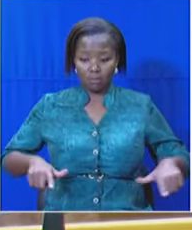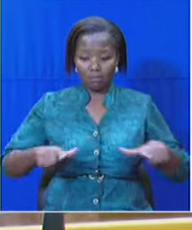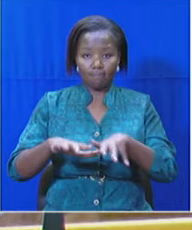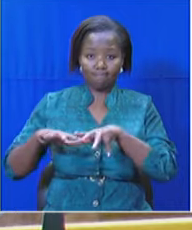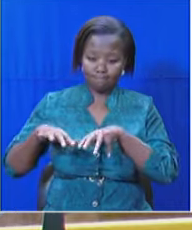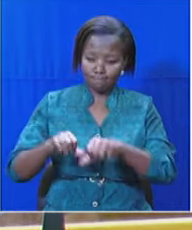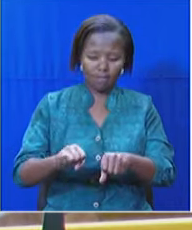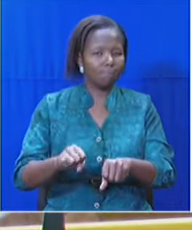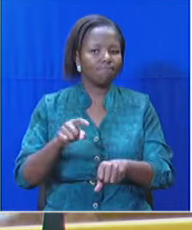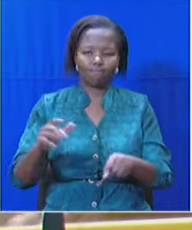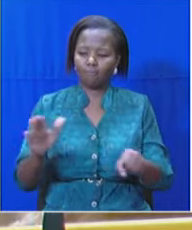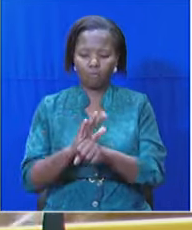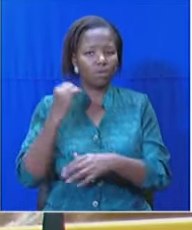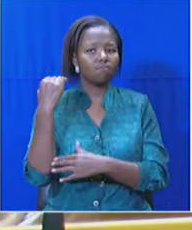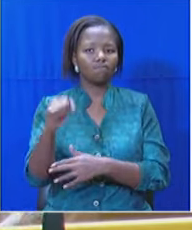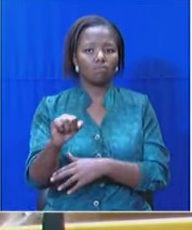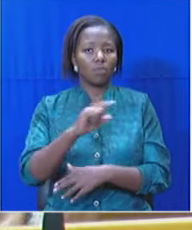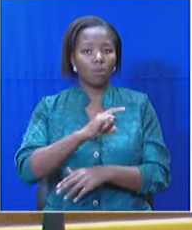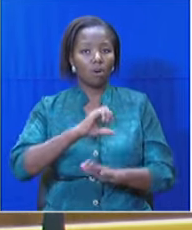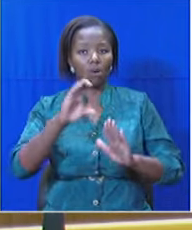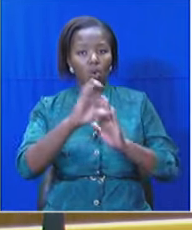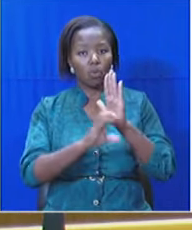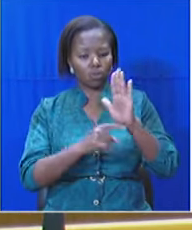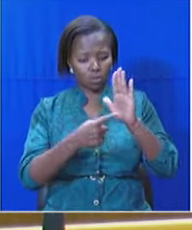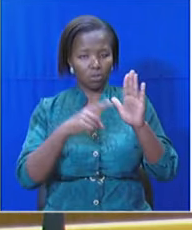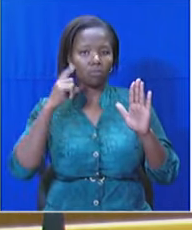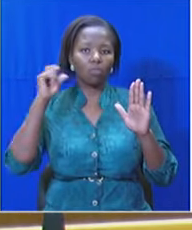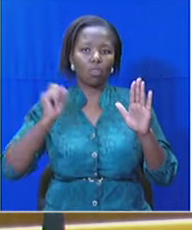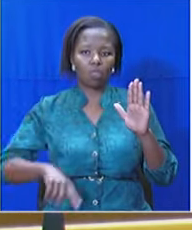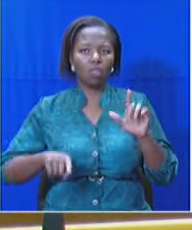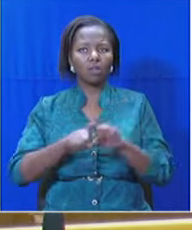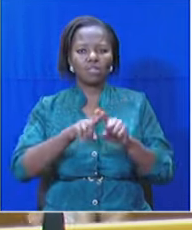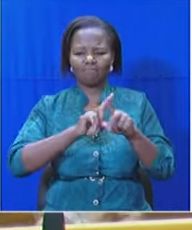against the Constitution and other land reform policies.